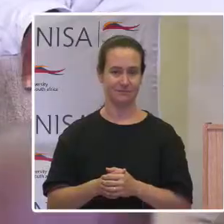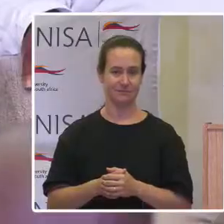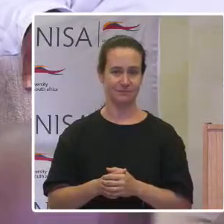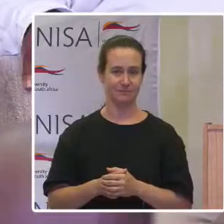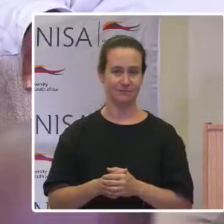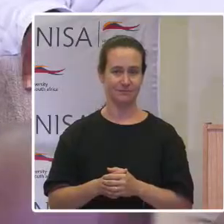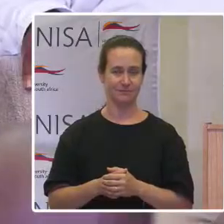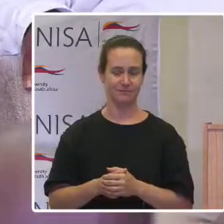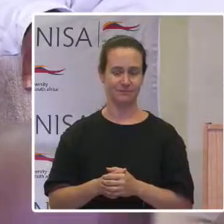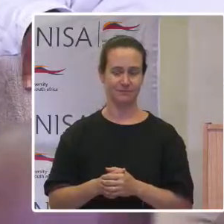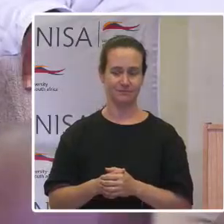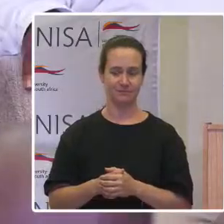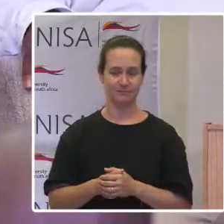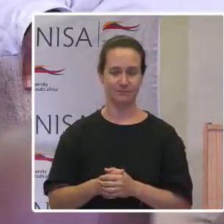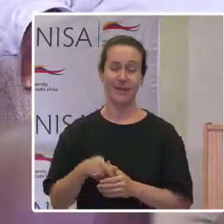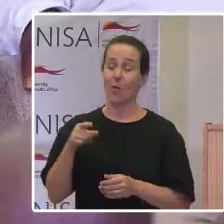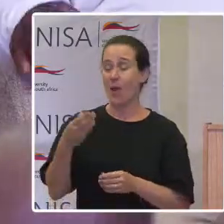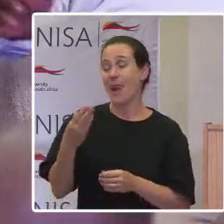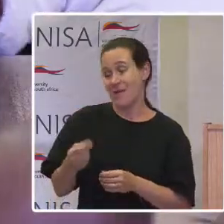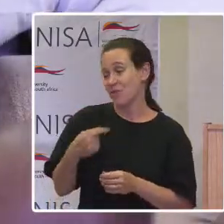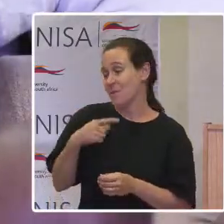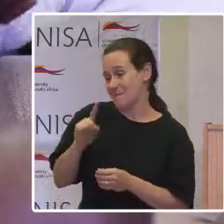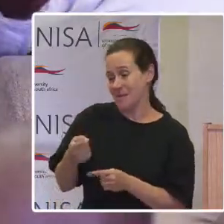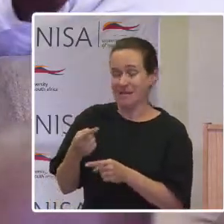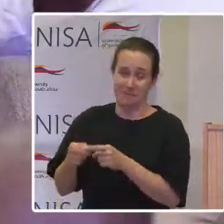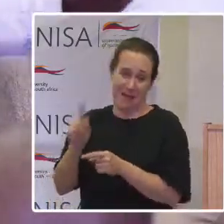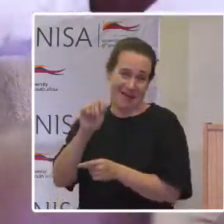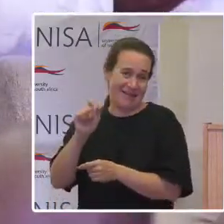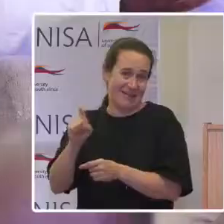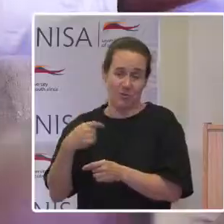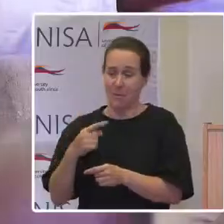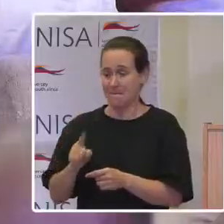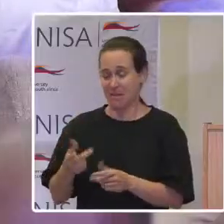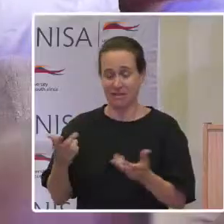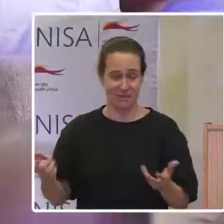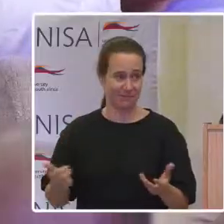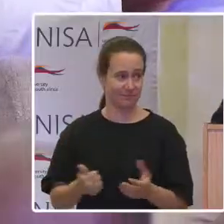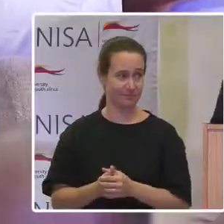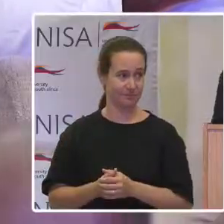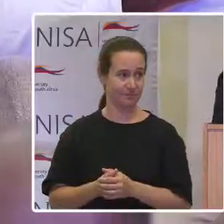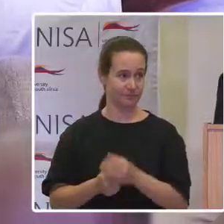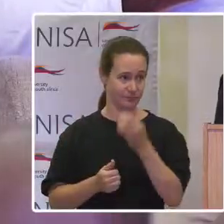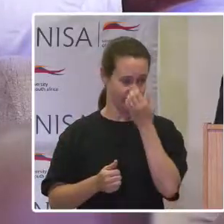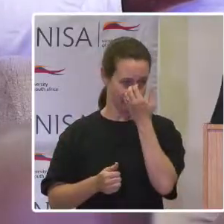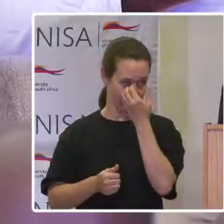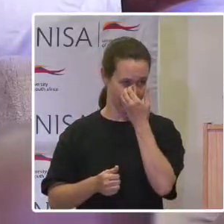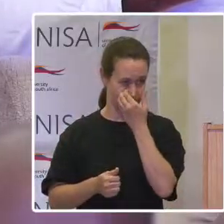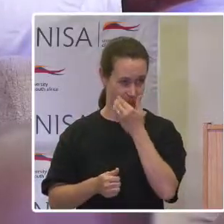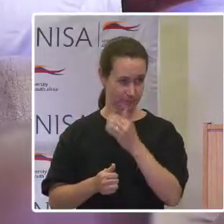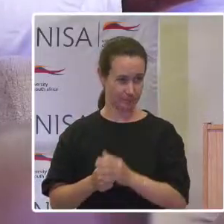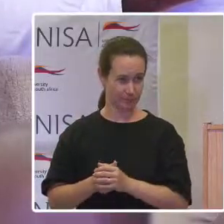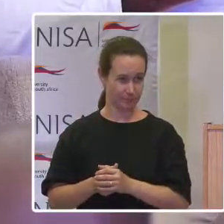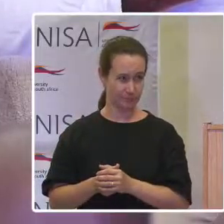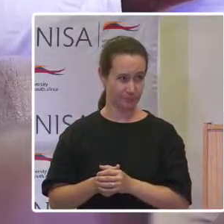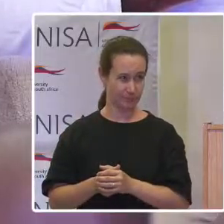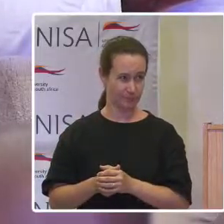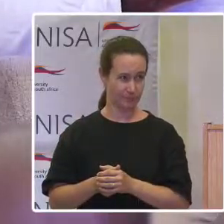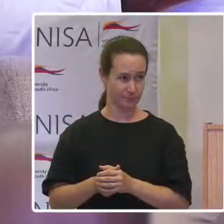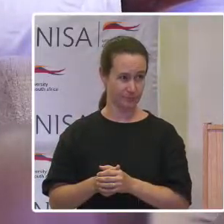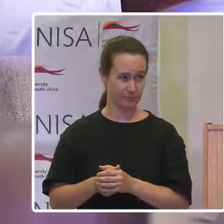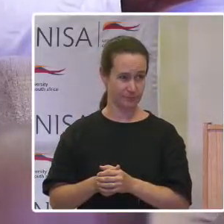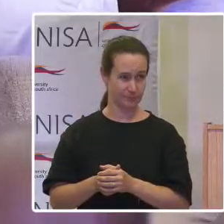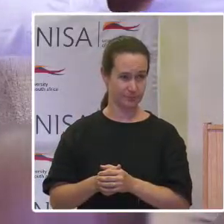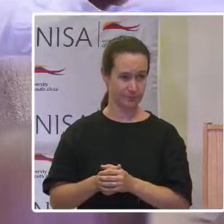be customs duties that we need to pay for. And in terms of expediting